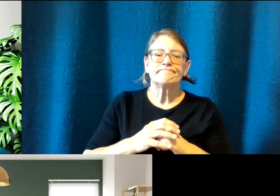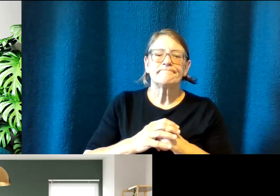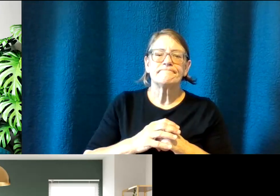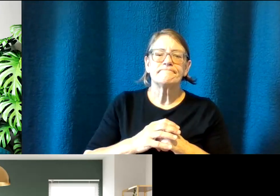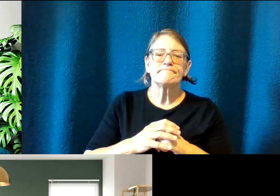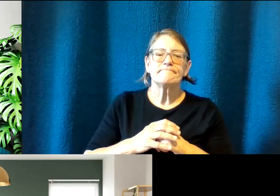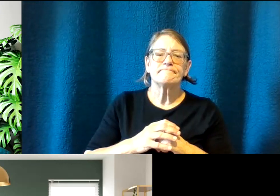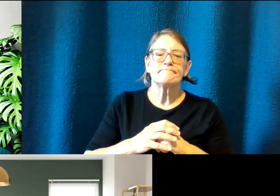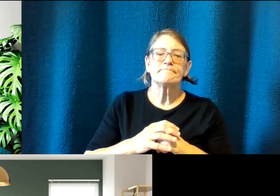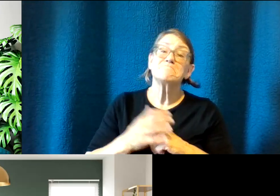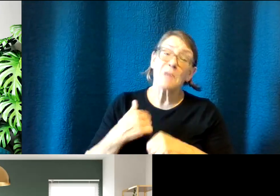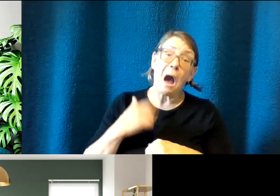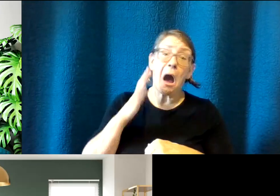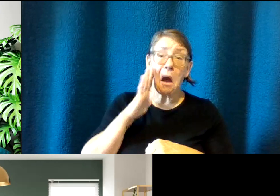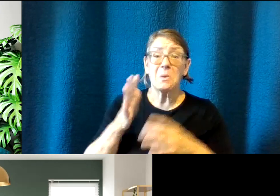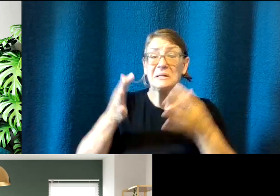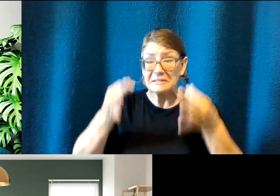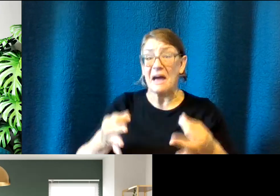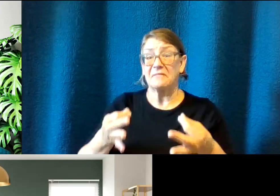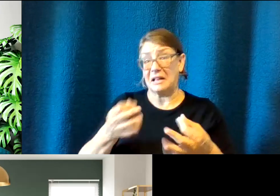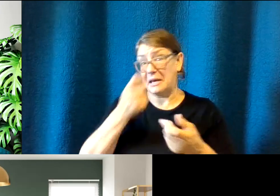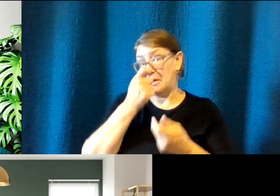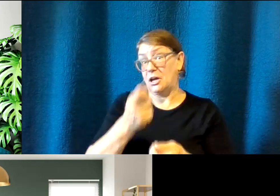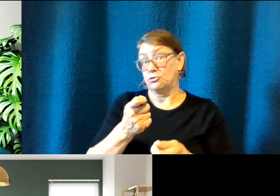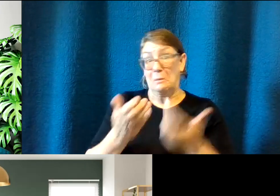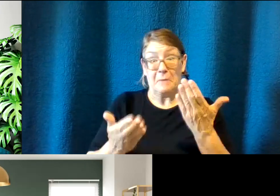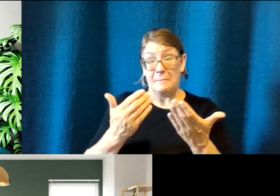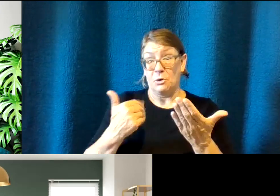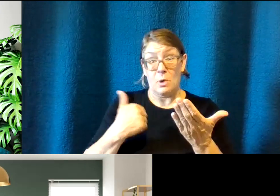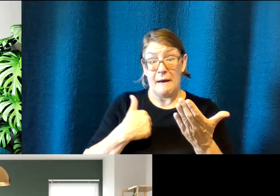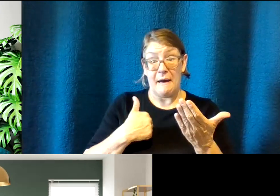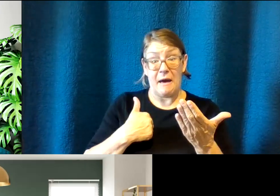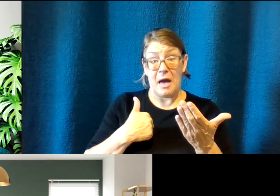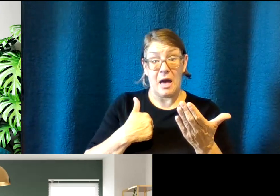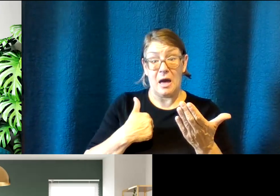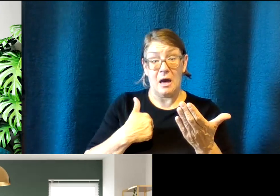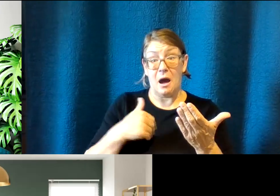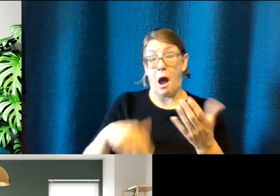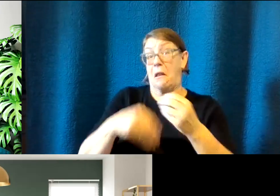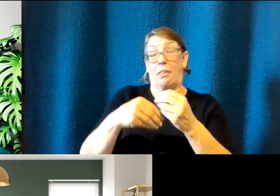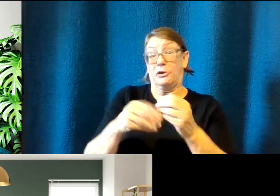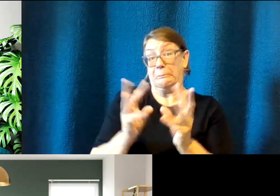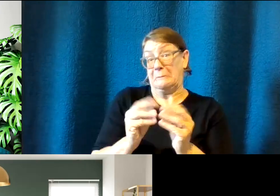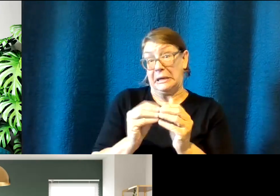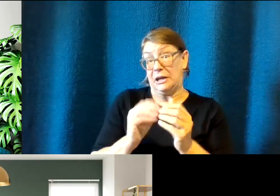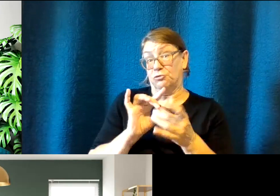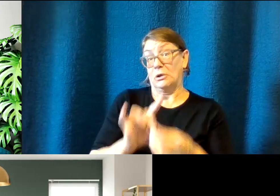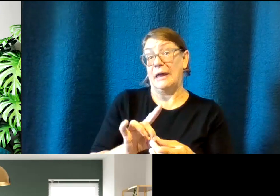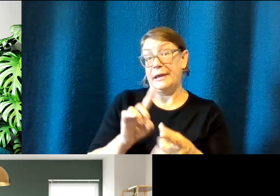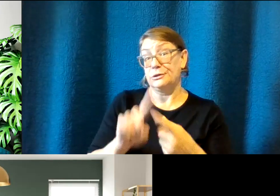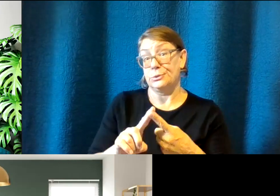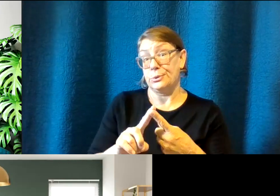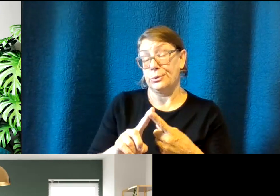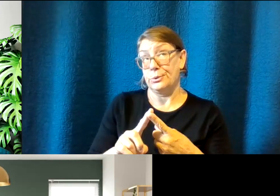And so I would definitely be interested. Maybe we can have a subsequent meeting around